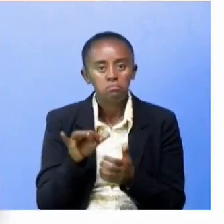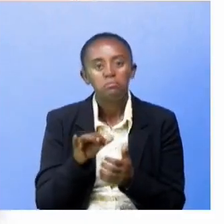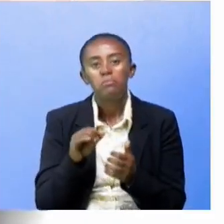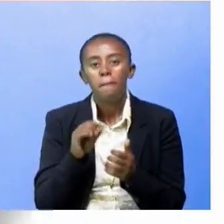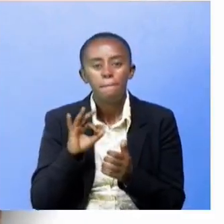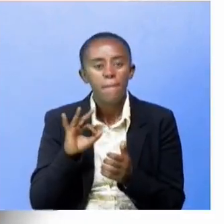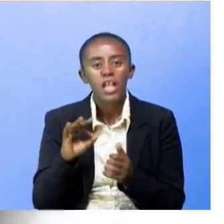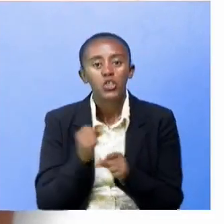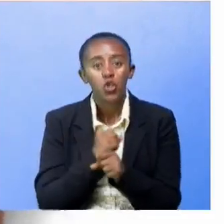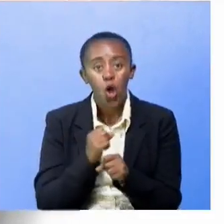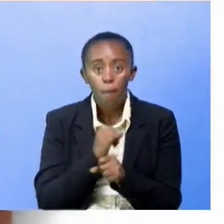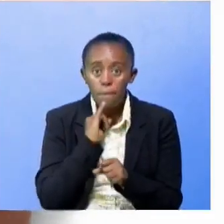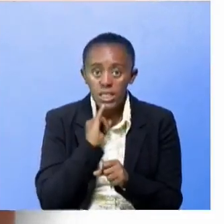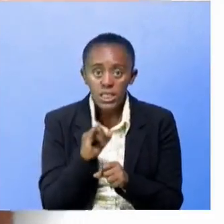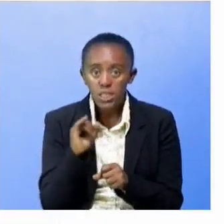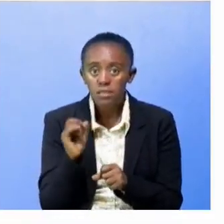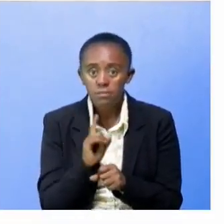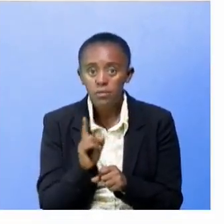is one